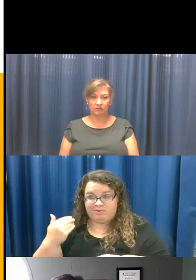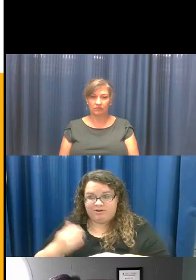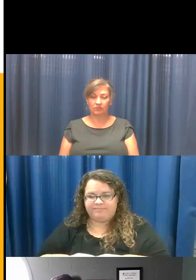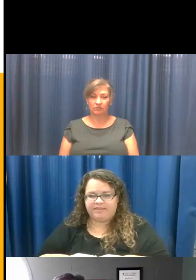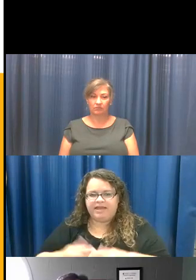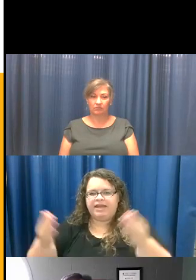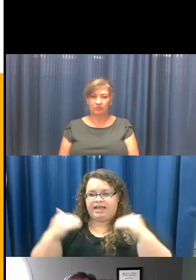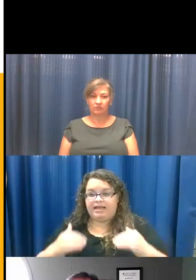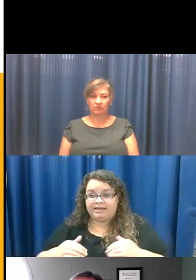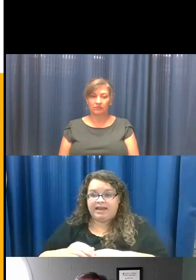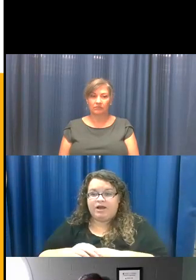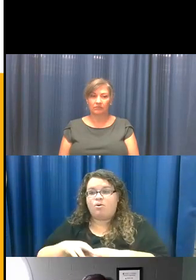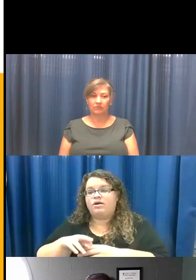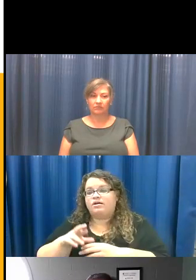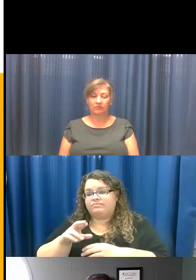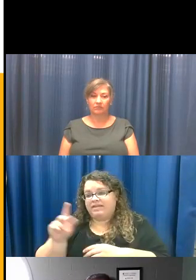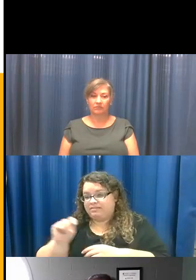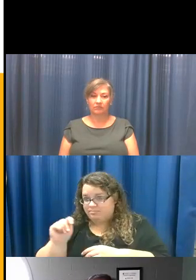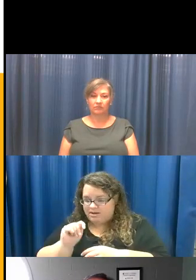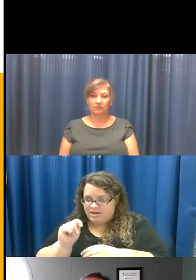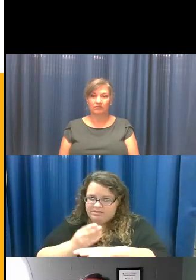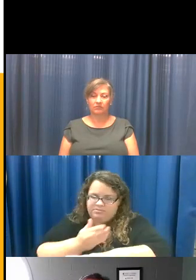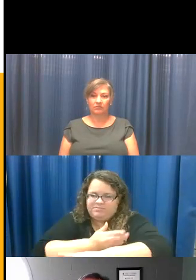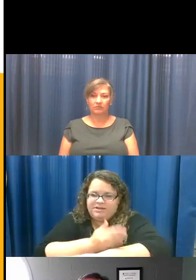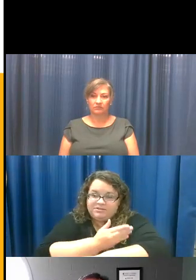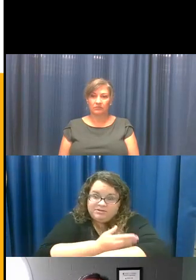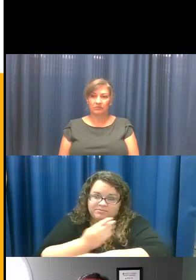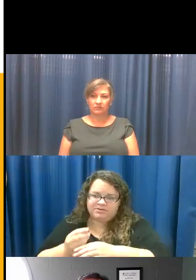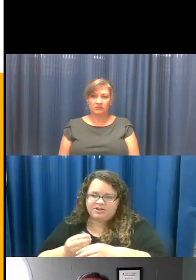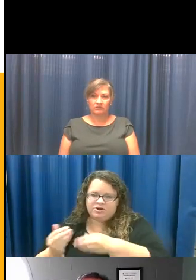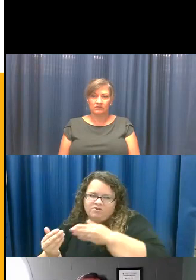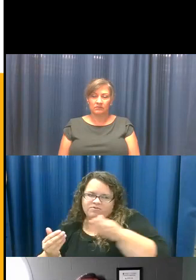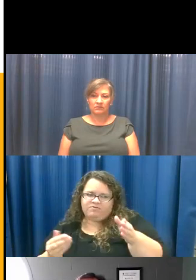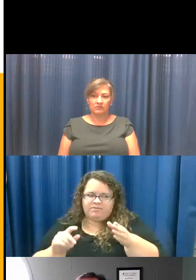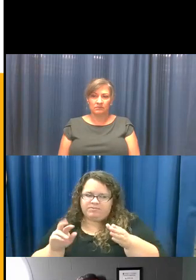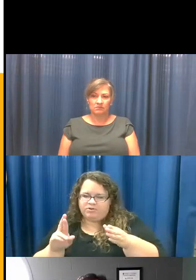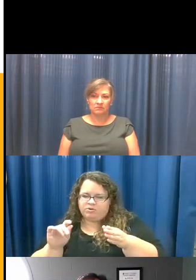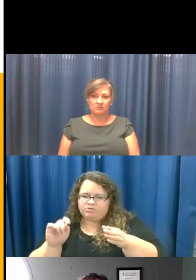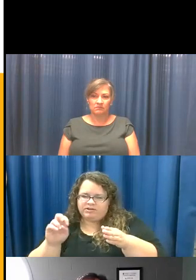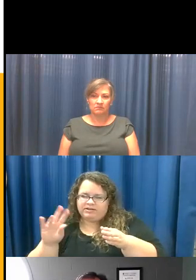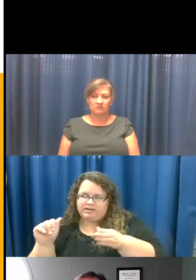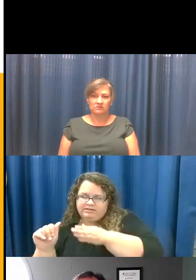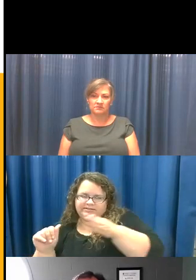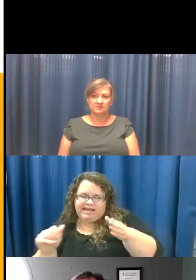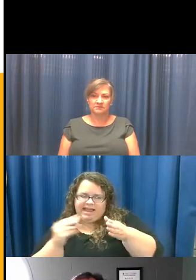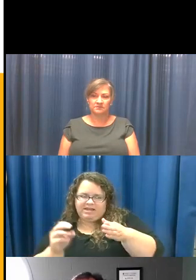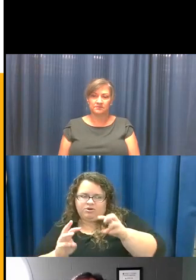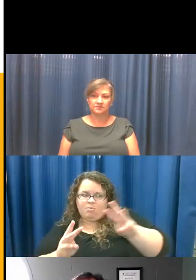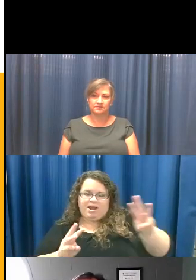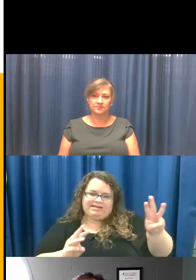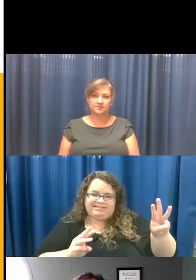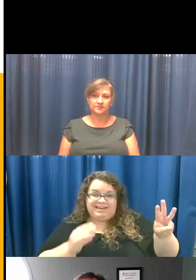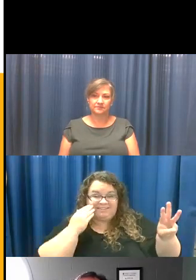upgrades for Aspen building, so right off the rotunda and then farther west. Unfortunately, those have been delayed